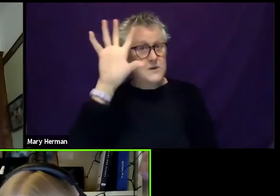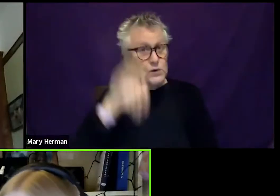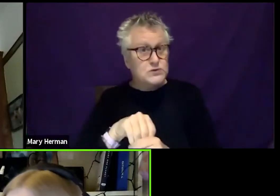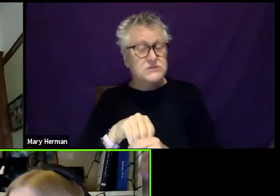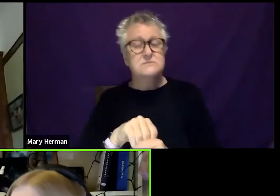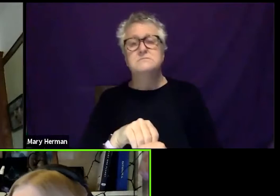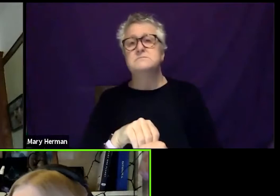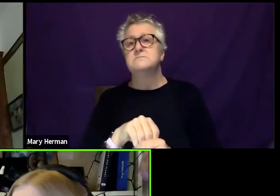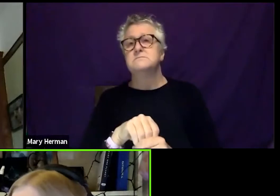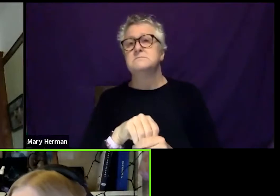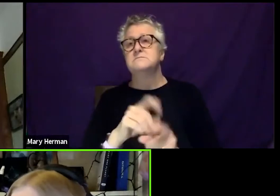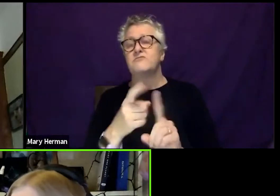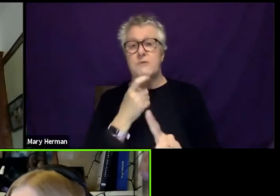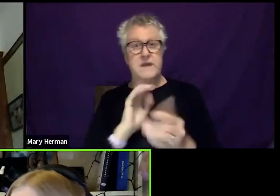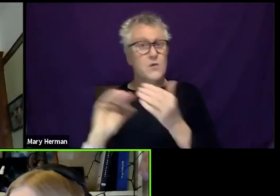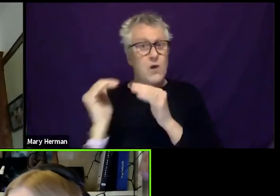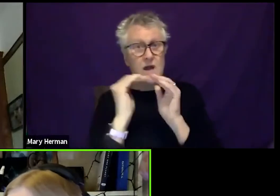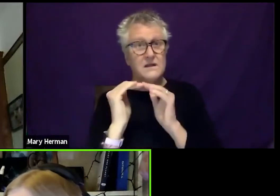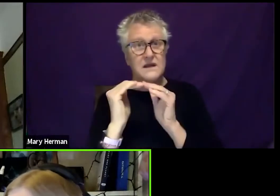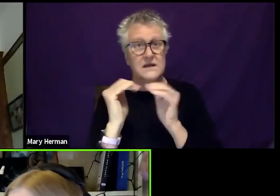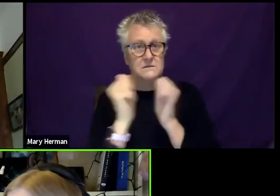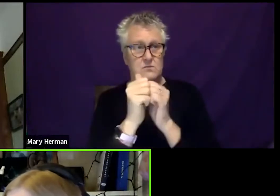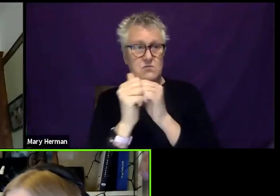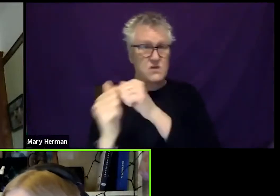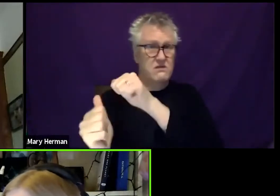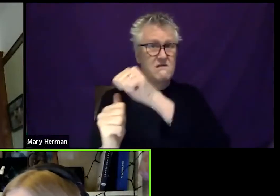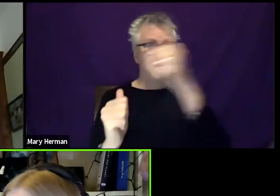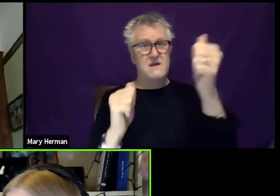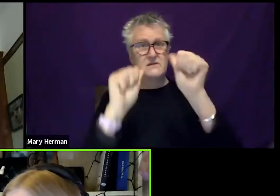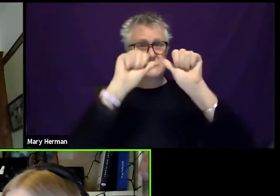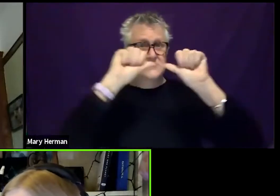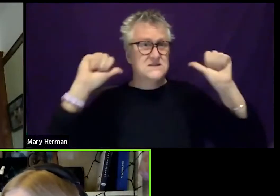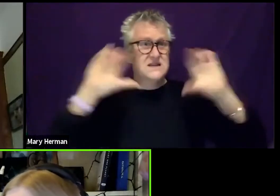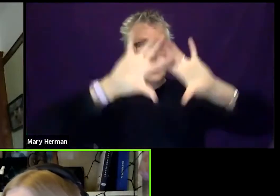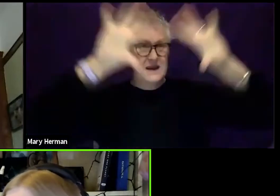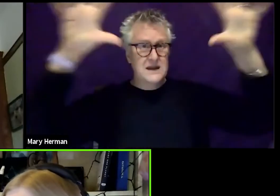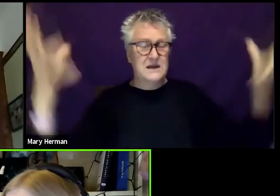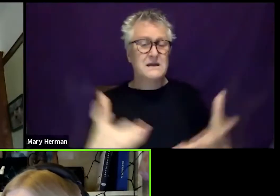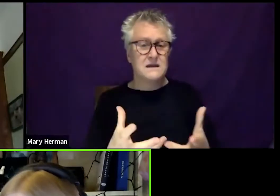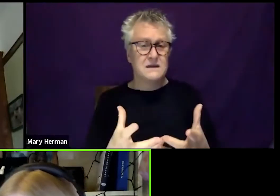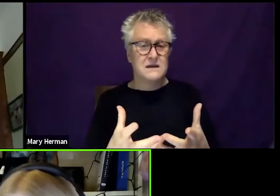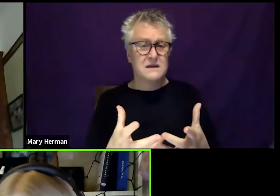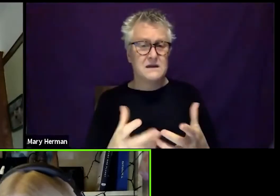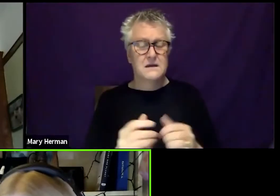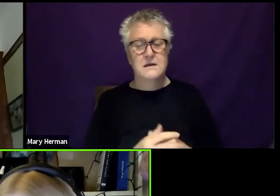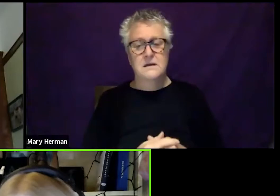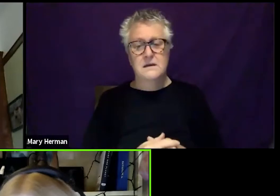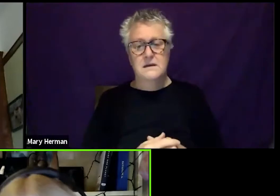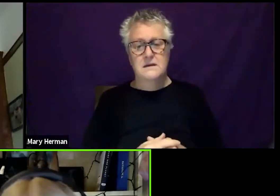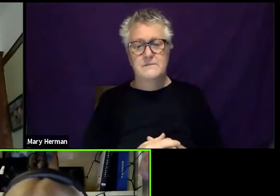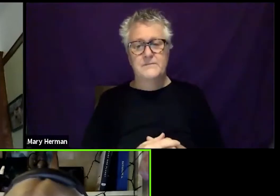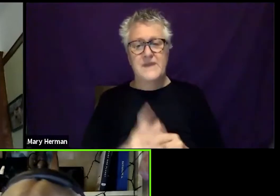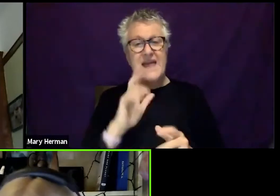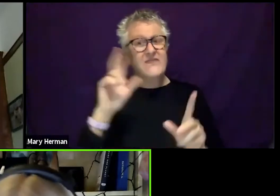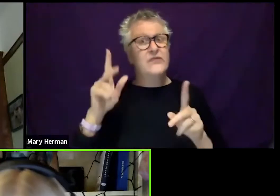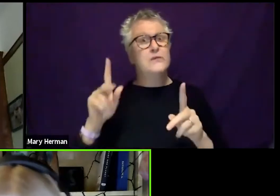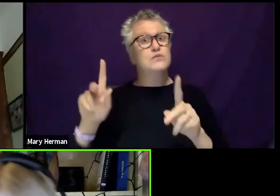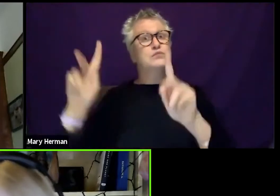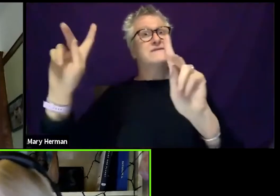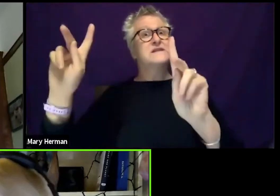society. And when the voices that are loudest are the privileged voices without